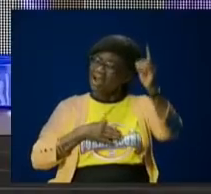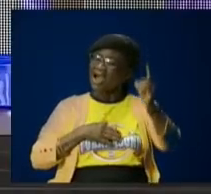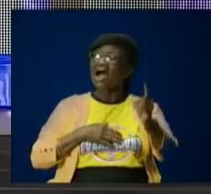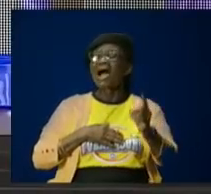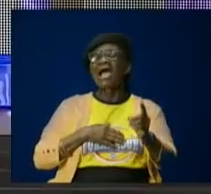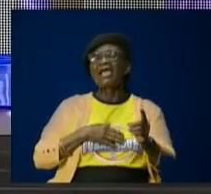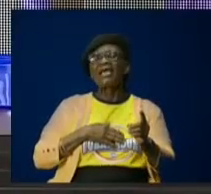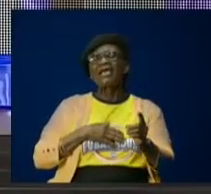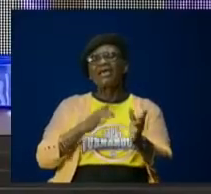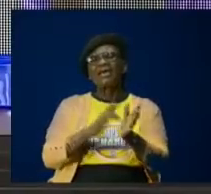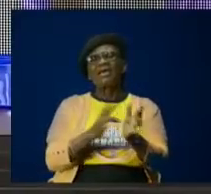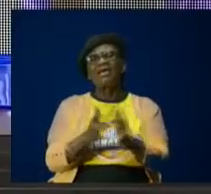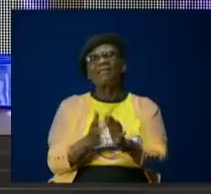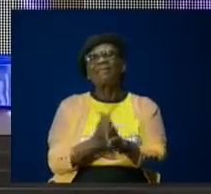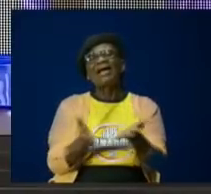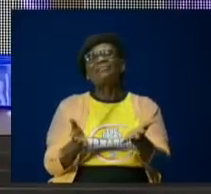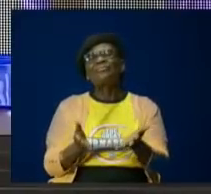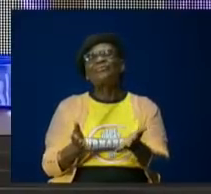said, sleep.